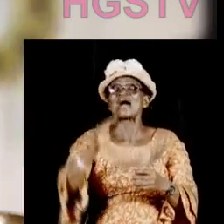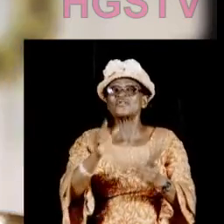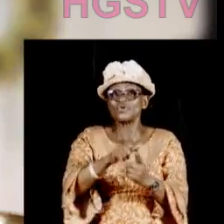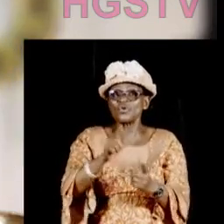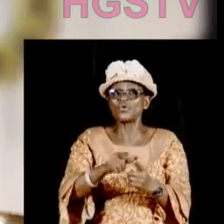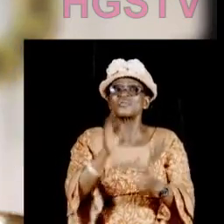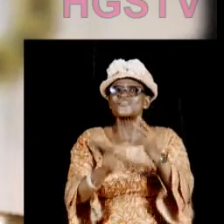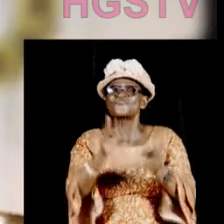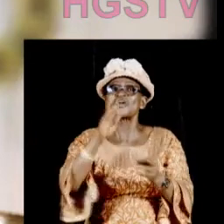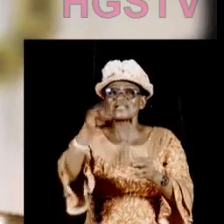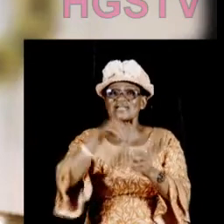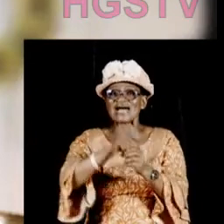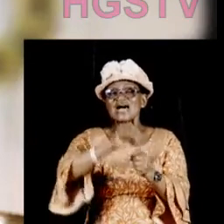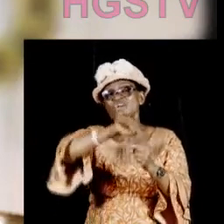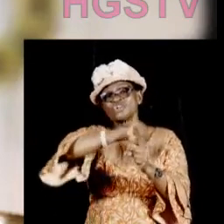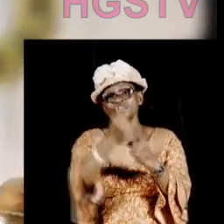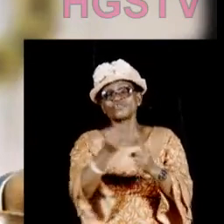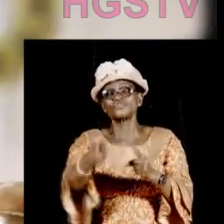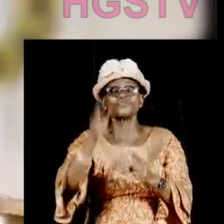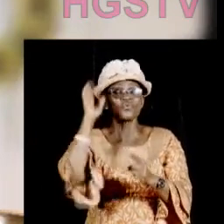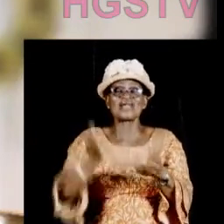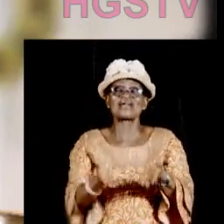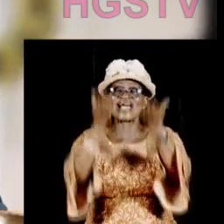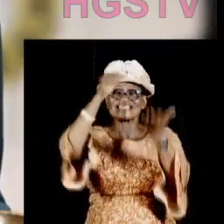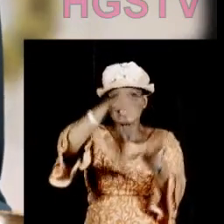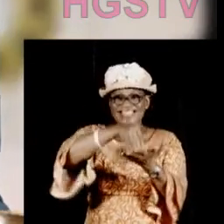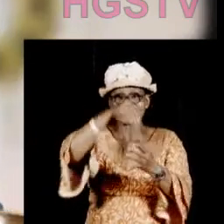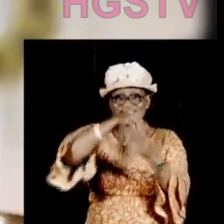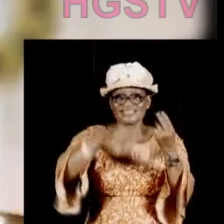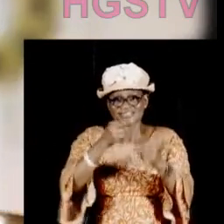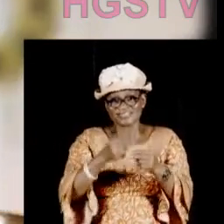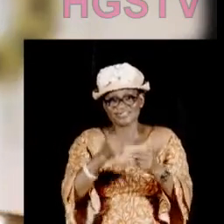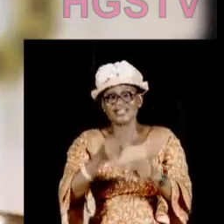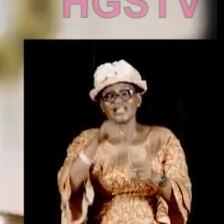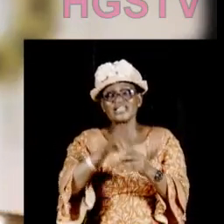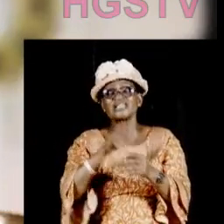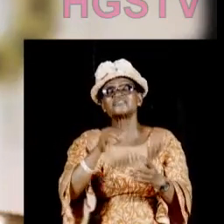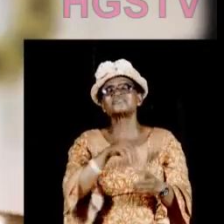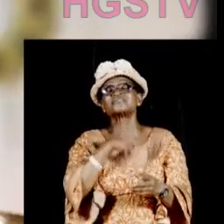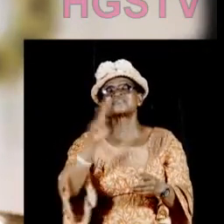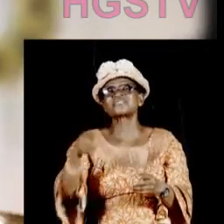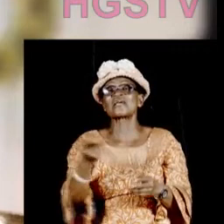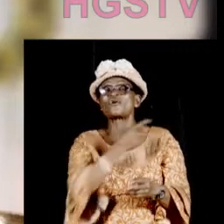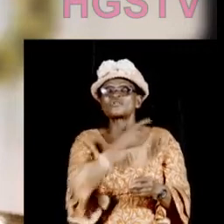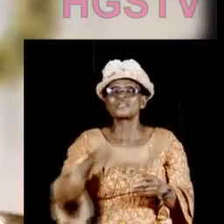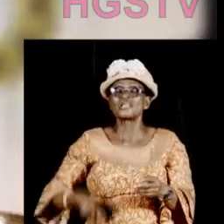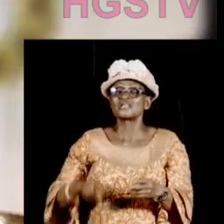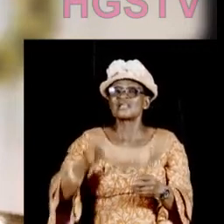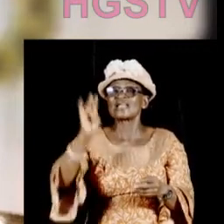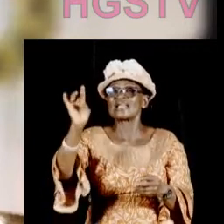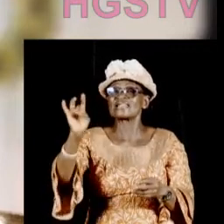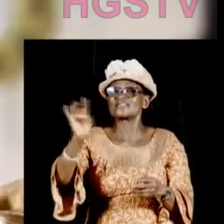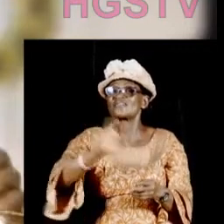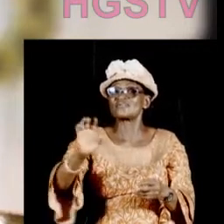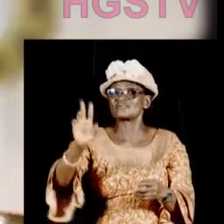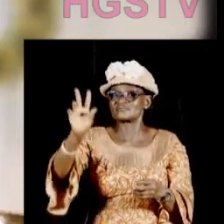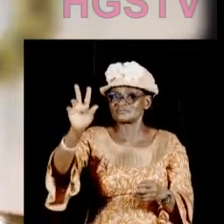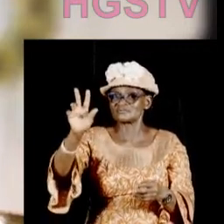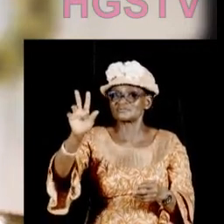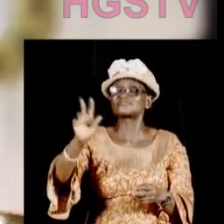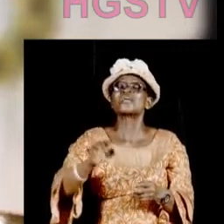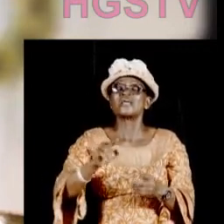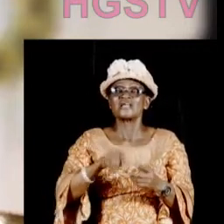in Jesus' name. So in 2 Kings chapter 8, 2 to 3, 2 Kings 8, 2 to 3, this woman